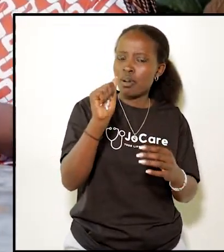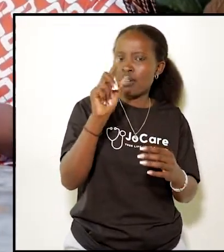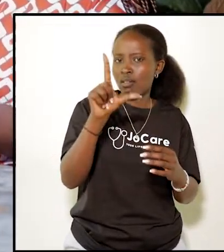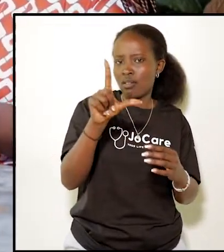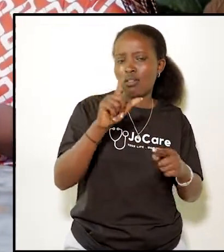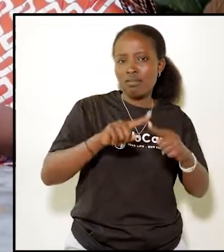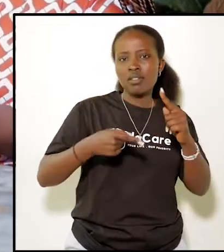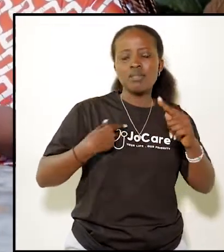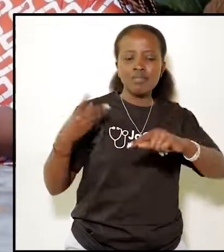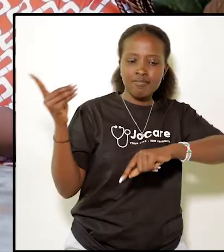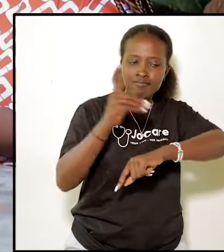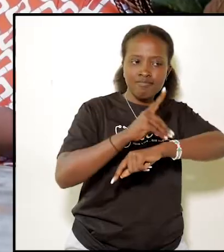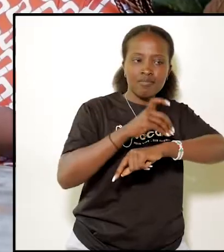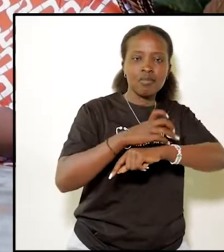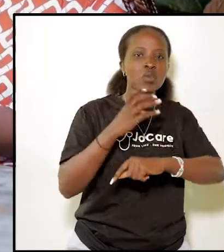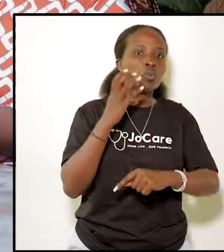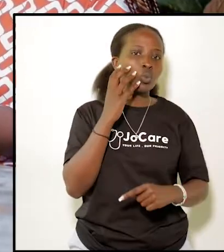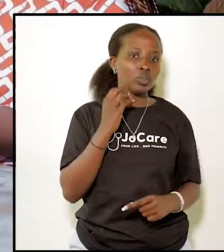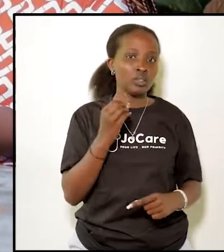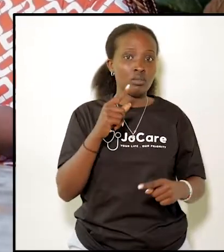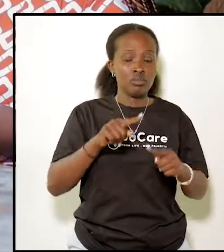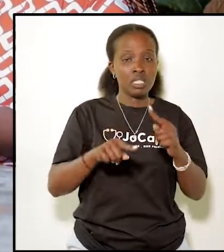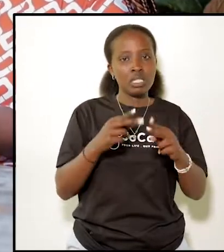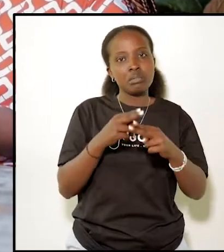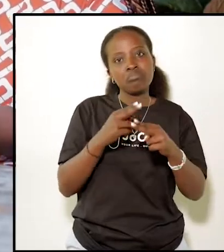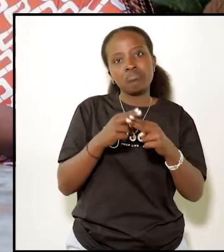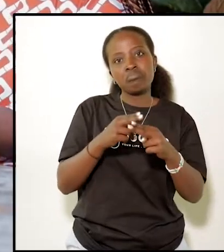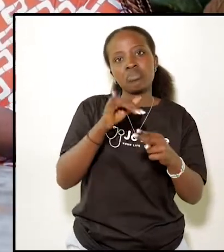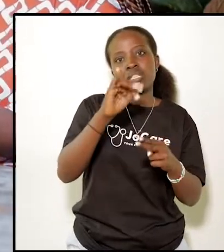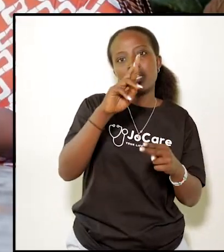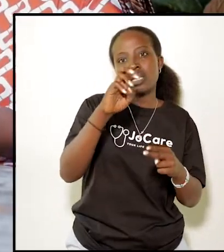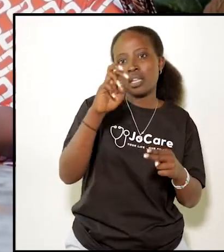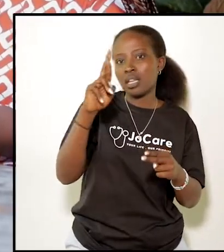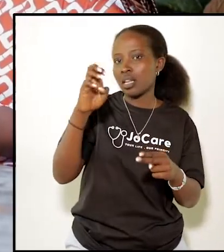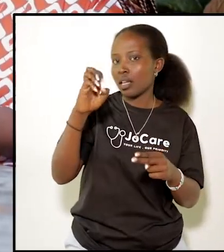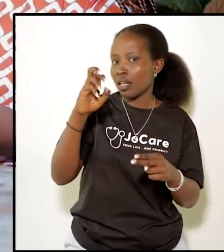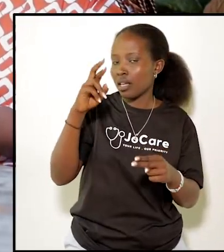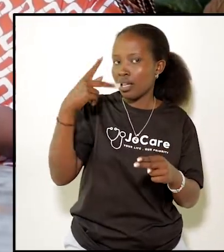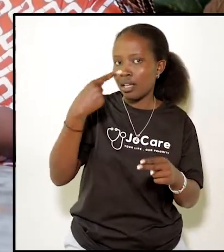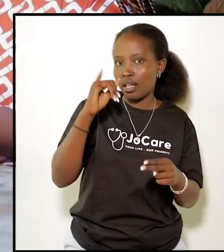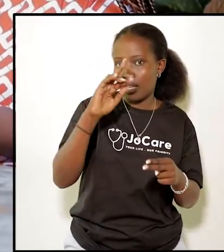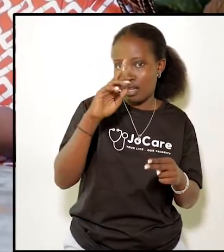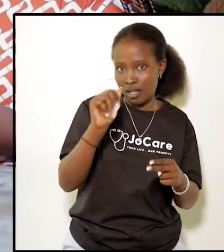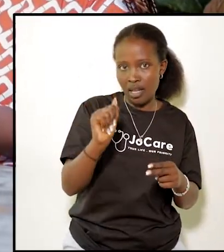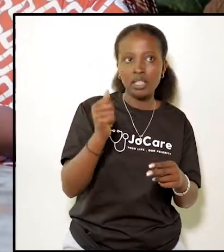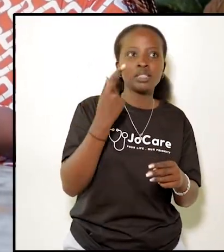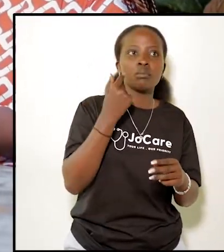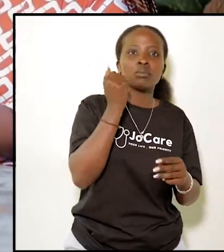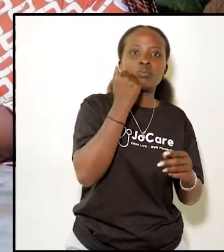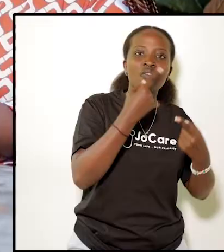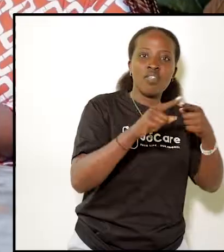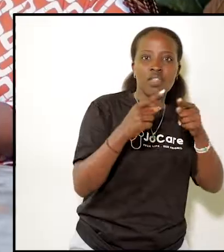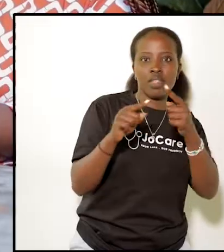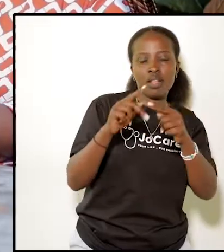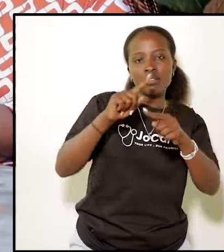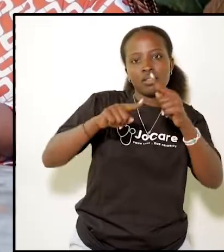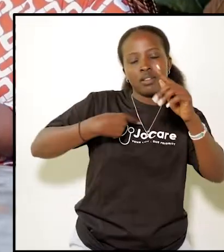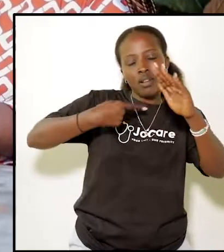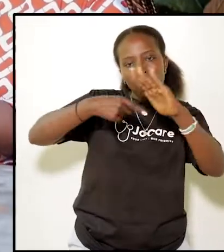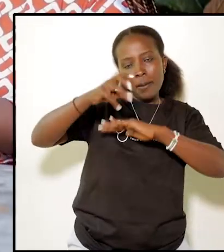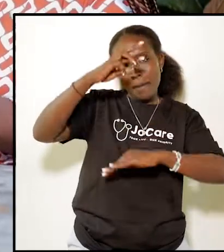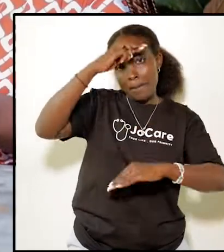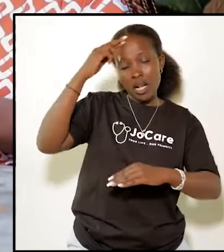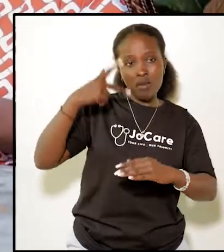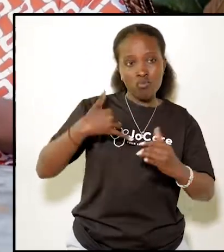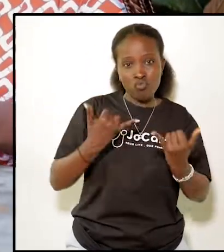but then it's not the same every month. So that we call it irregular, regular. Okay. Yeah, that's the first step